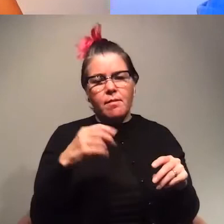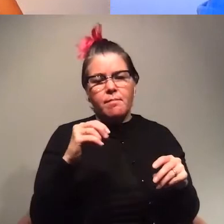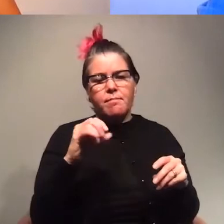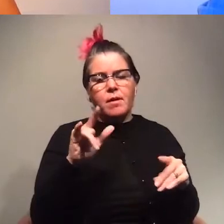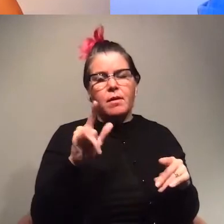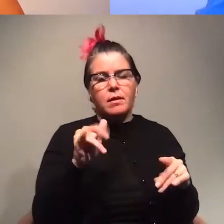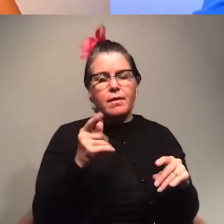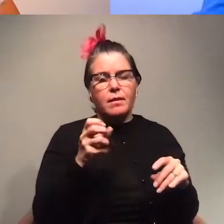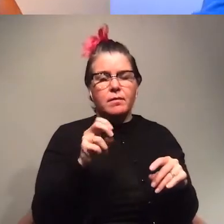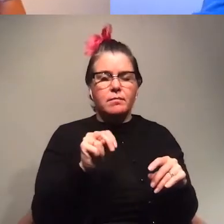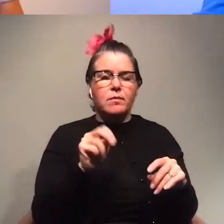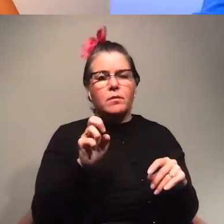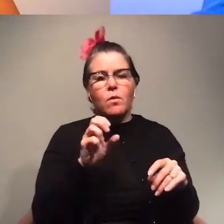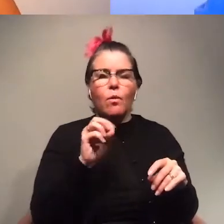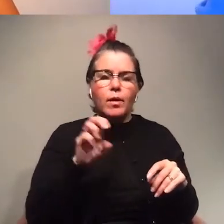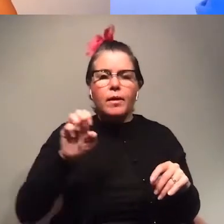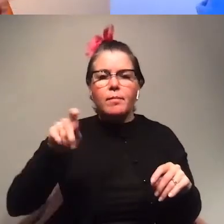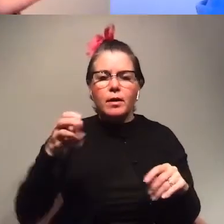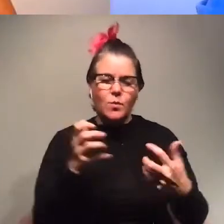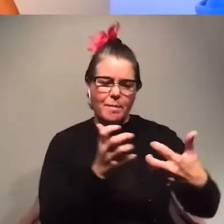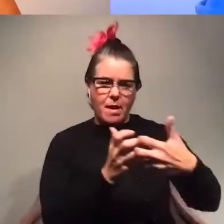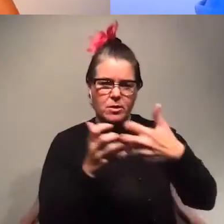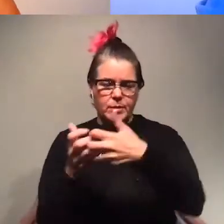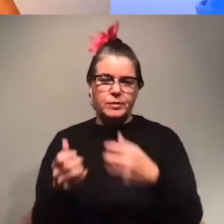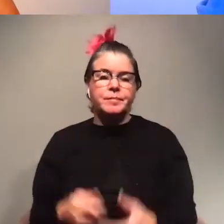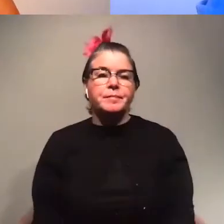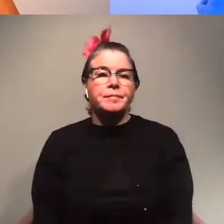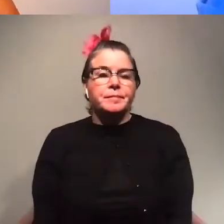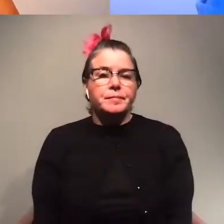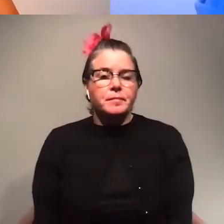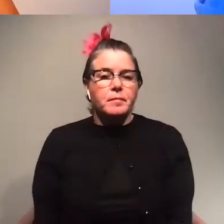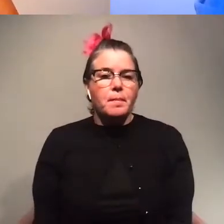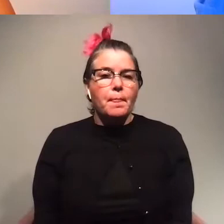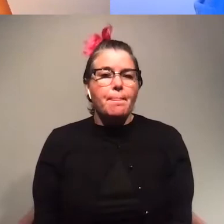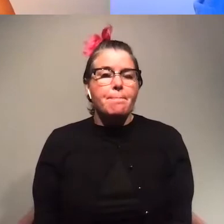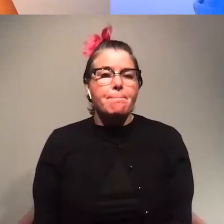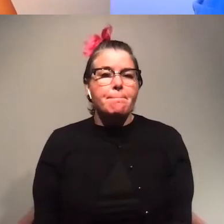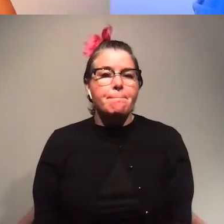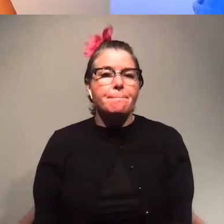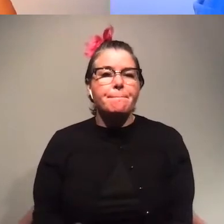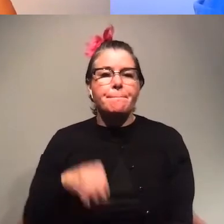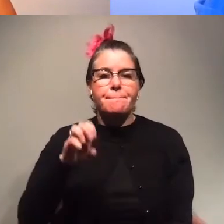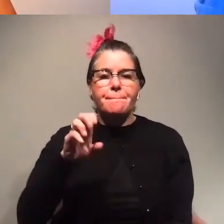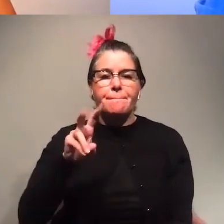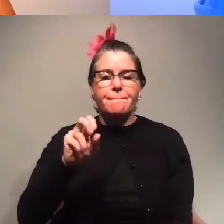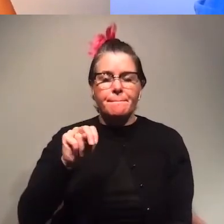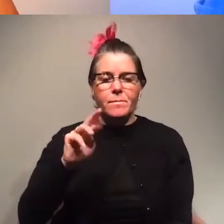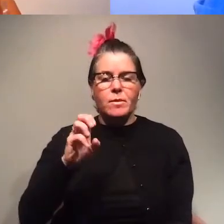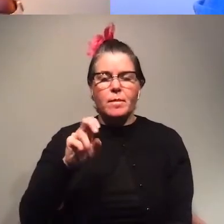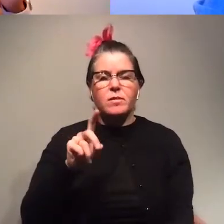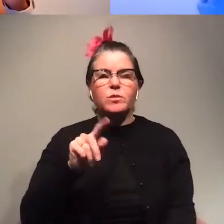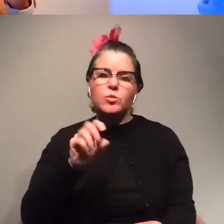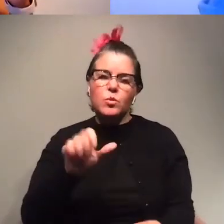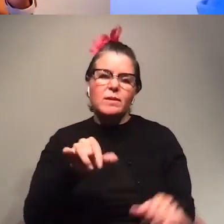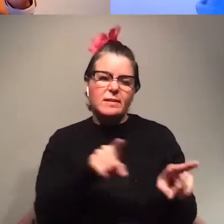an epoxy, and you match it to it. And then even Raman is another tool to do the same thing. And